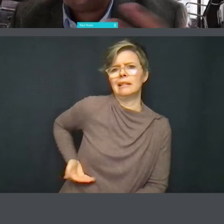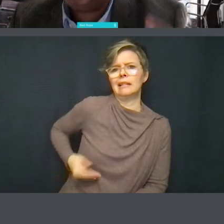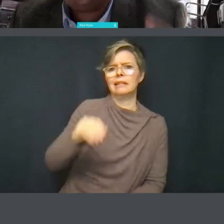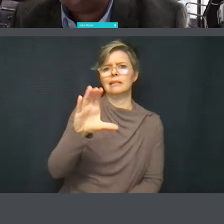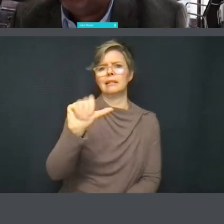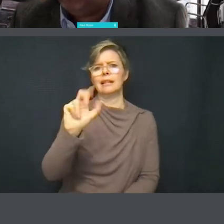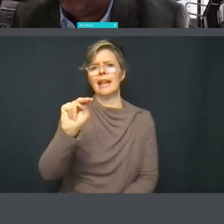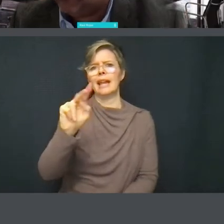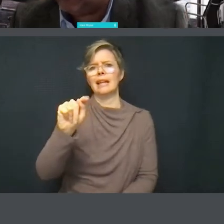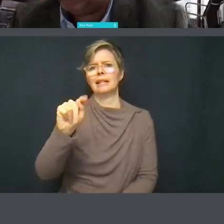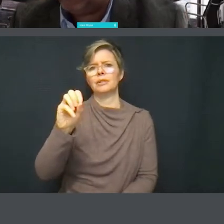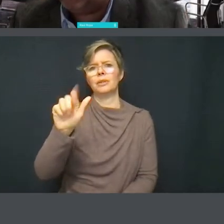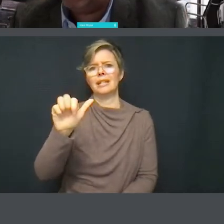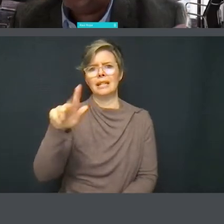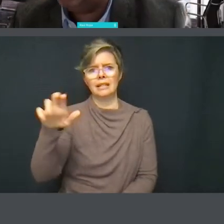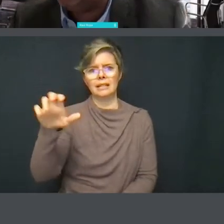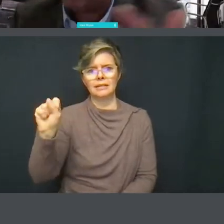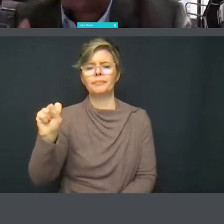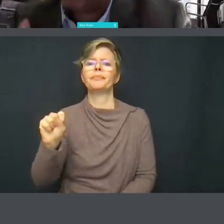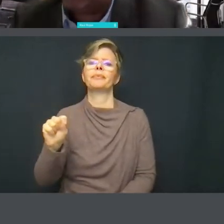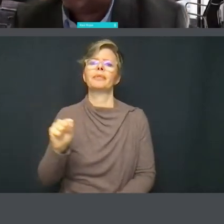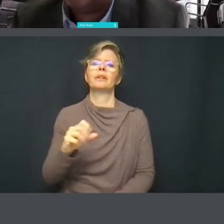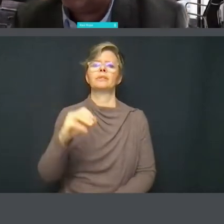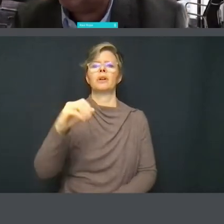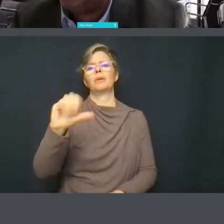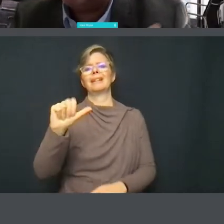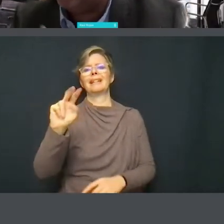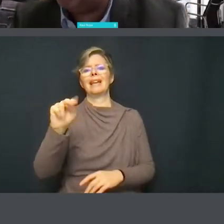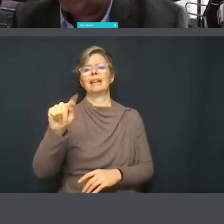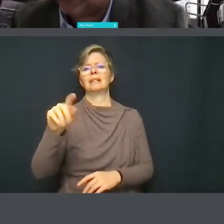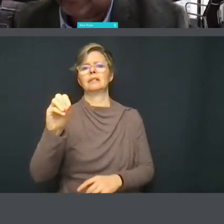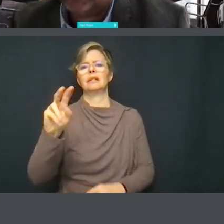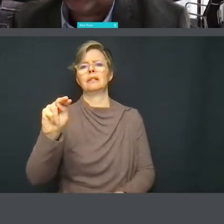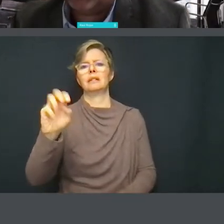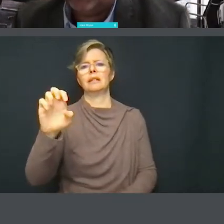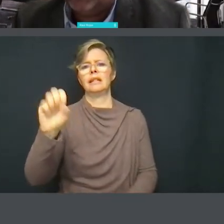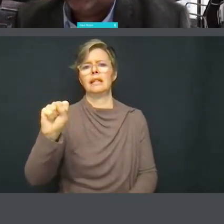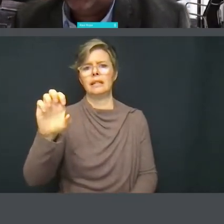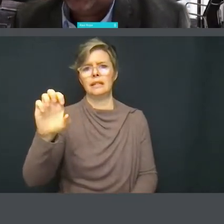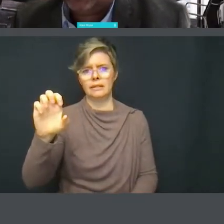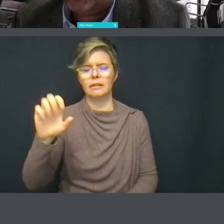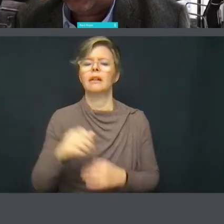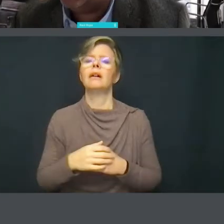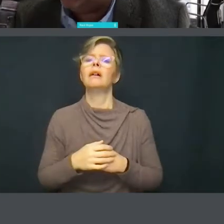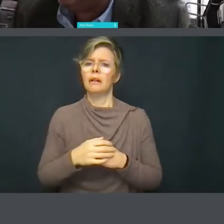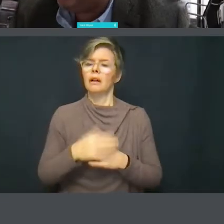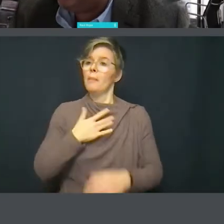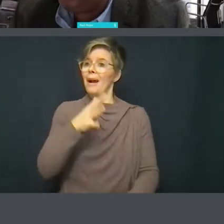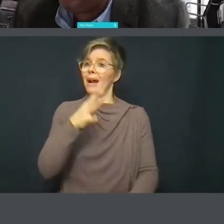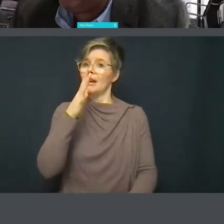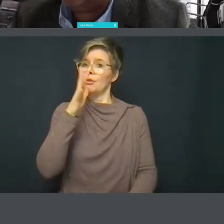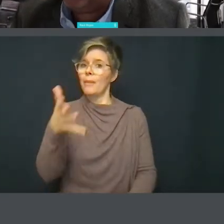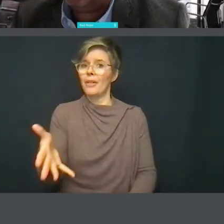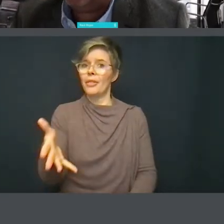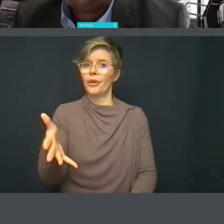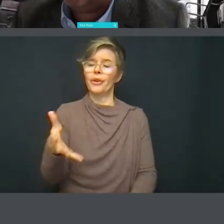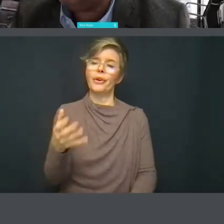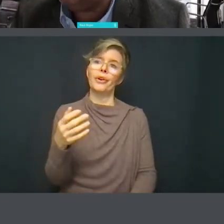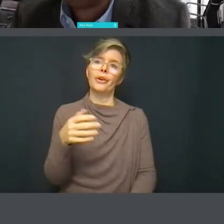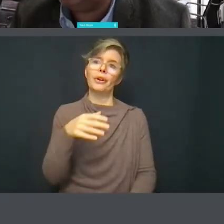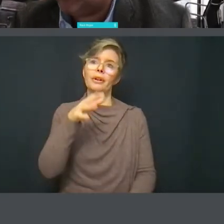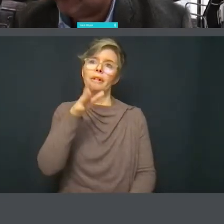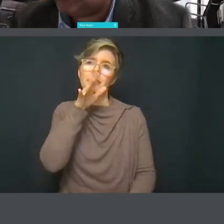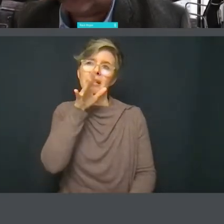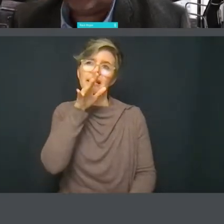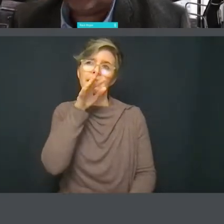understand, I can understand the basics of it. So if someone's talking in Cantonese, like if my grandma's talking to me in Cantonese, I kind of understand what she's trying to say, but I have to